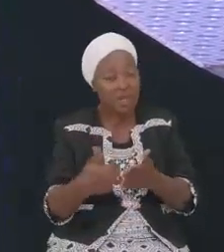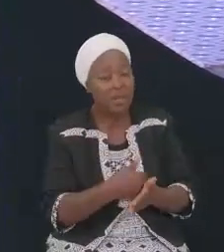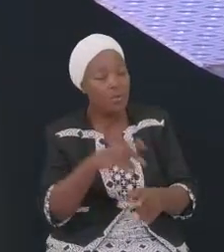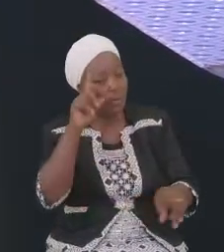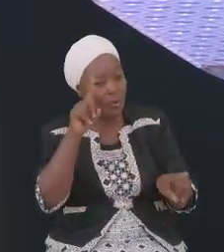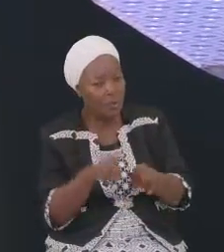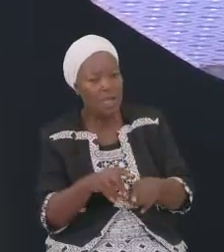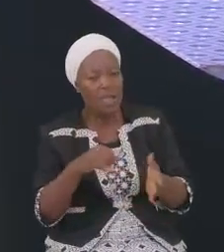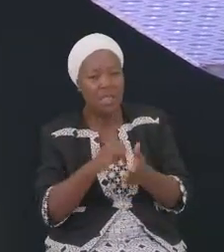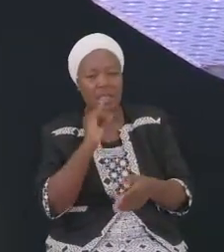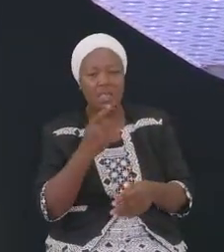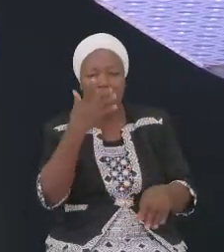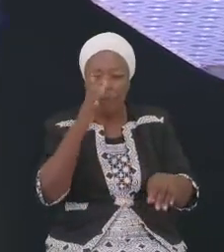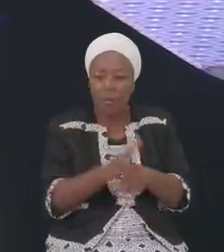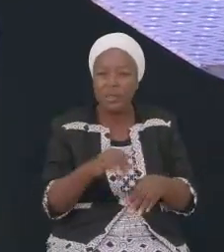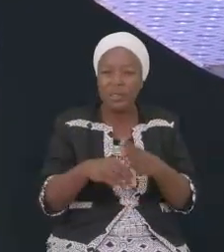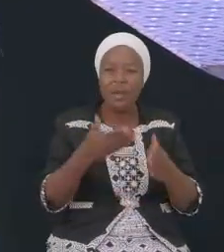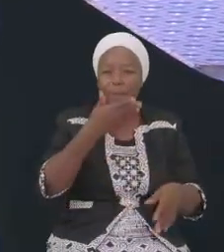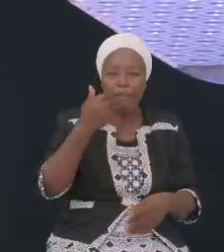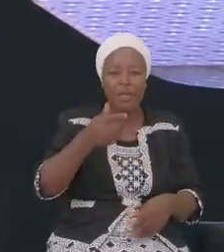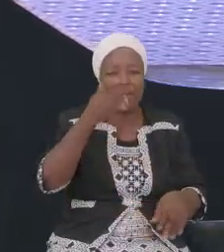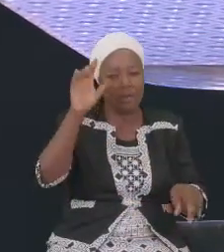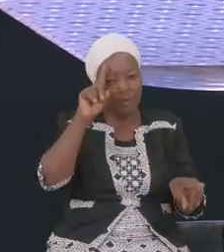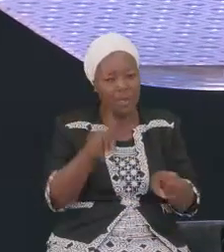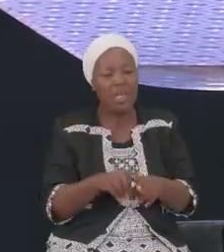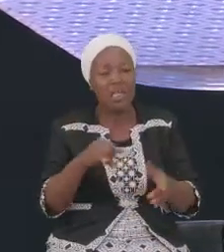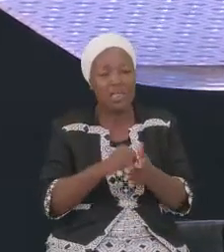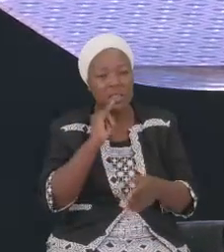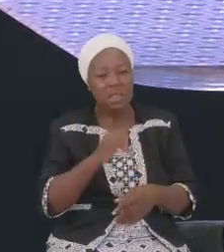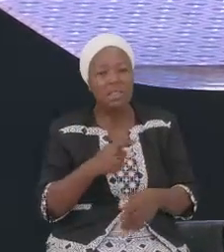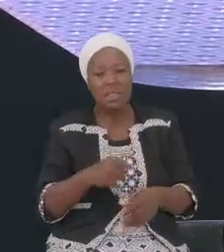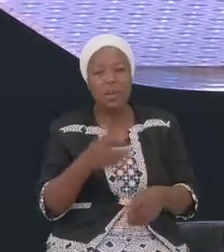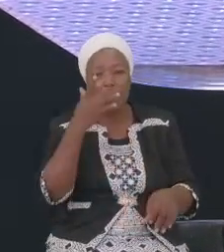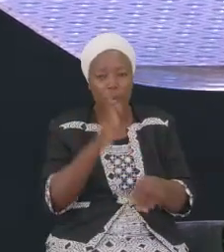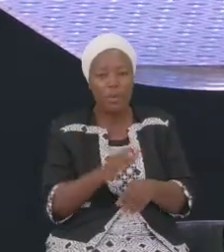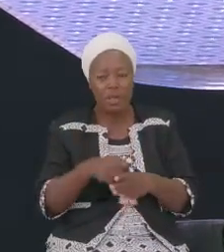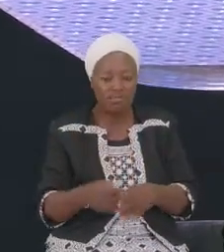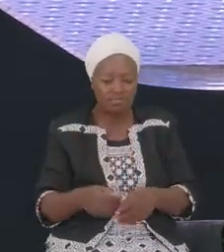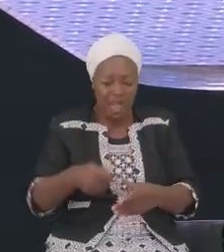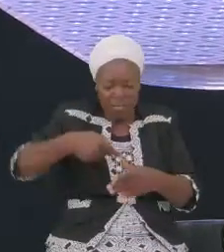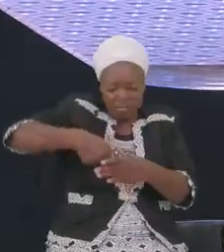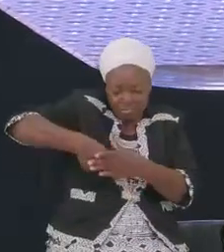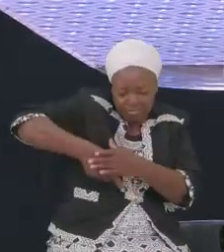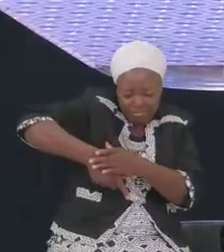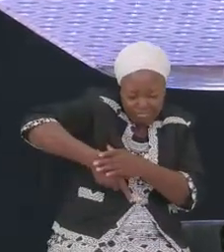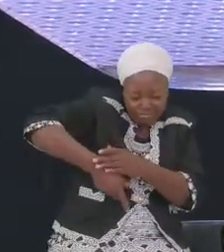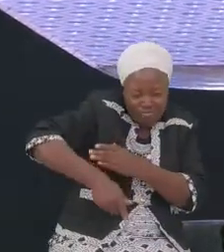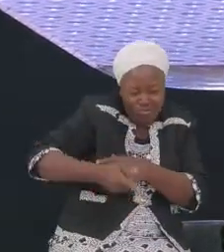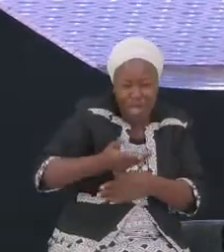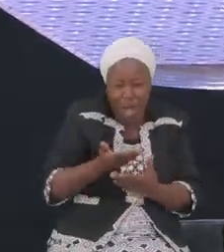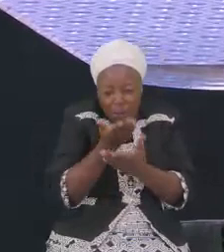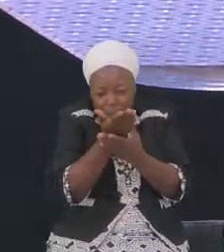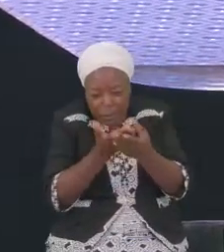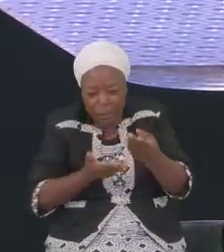the promise in the better covenant, is the promise of immersion, being enveloped and